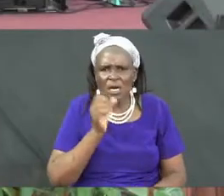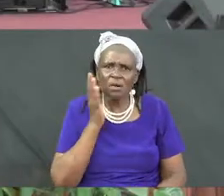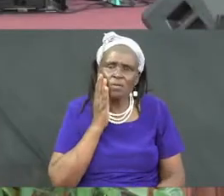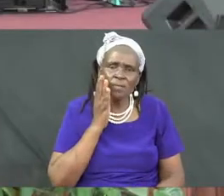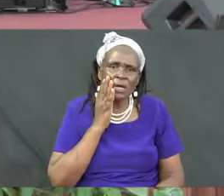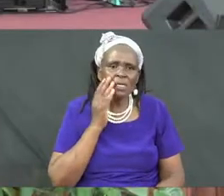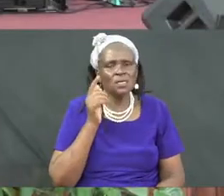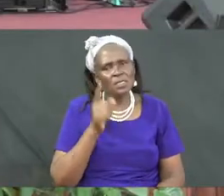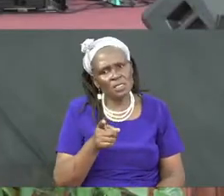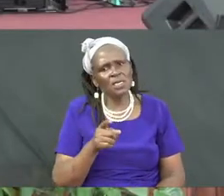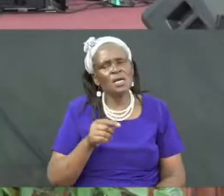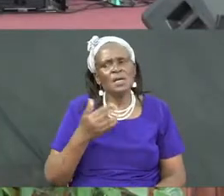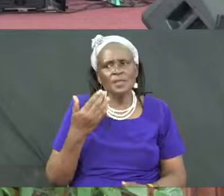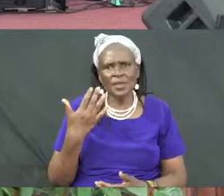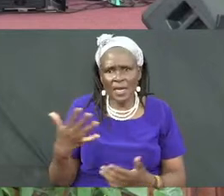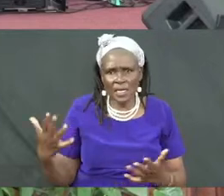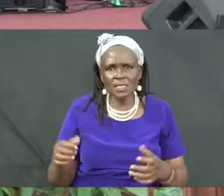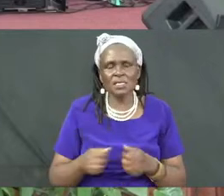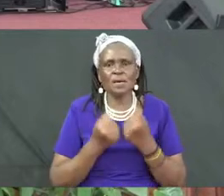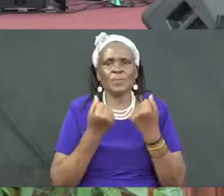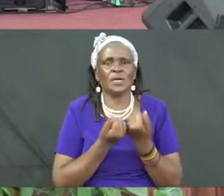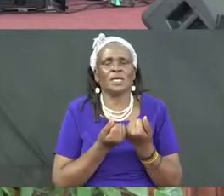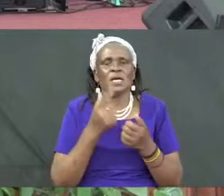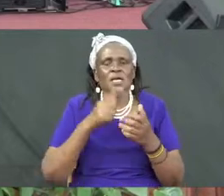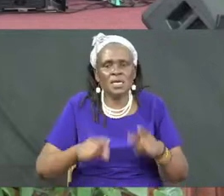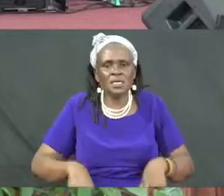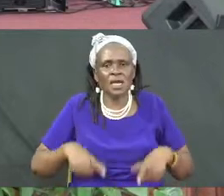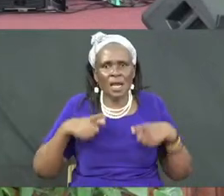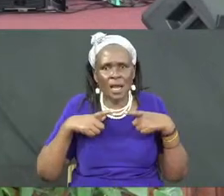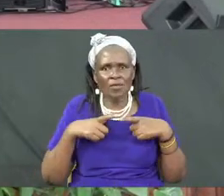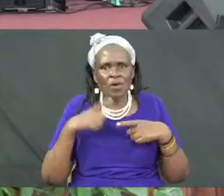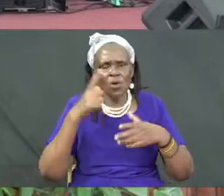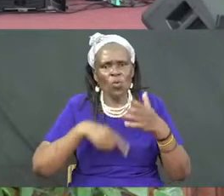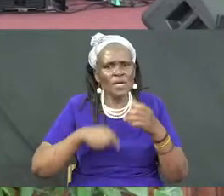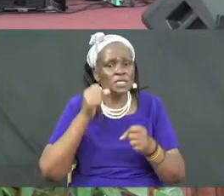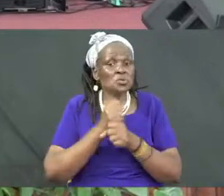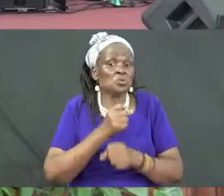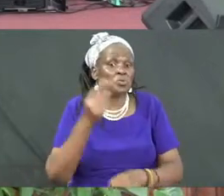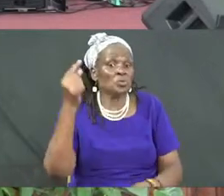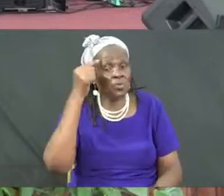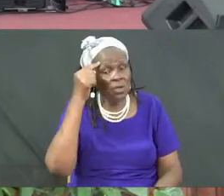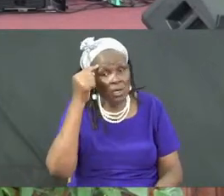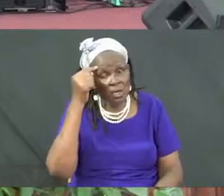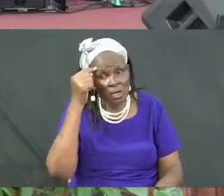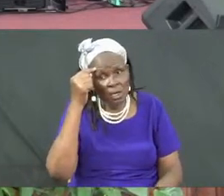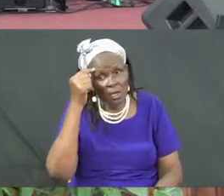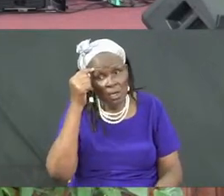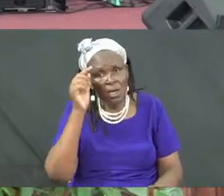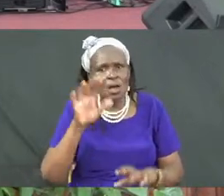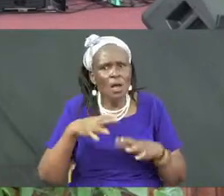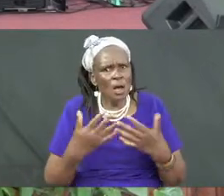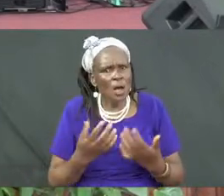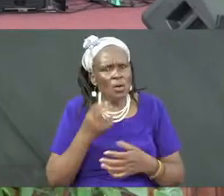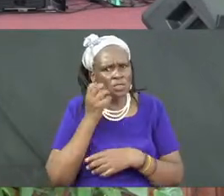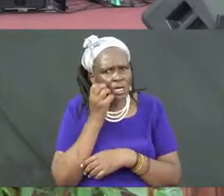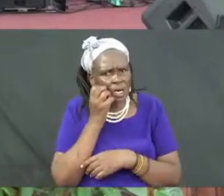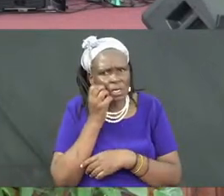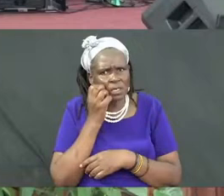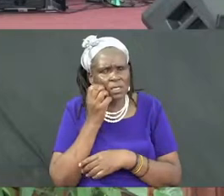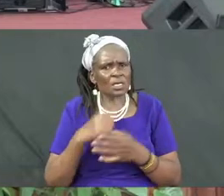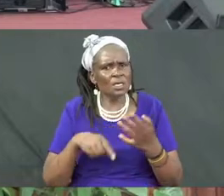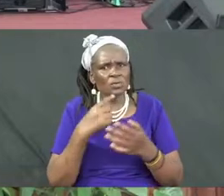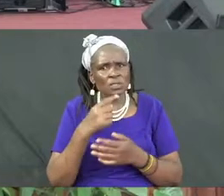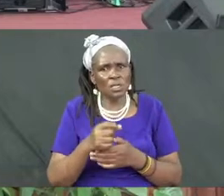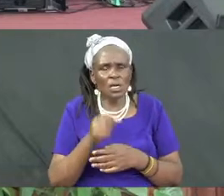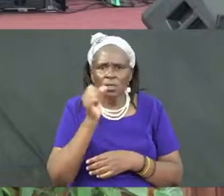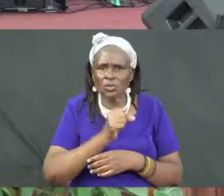posted her latest pic, hashtag blessed life. What do you think? Sue, hashtags don't save souls,